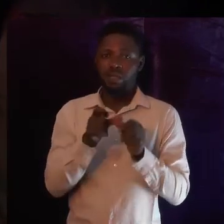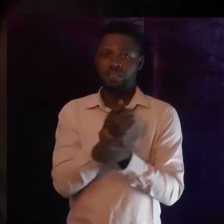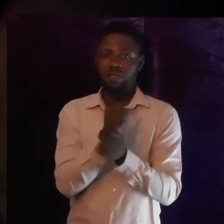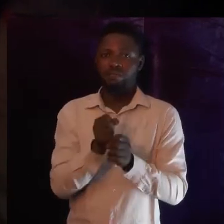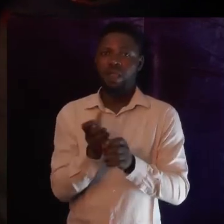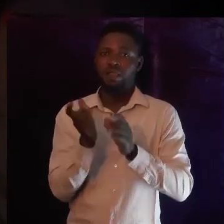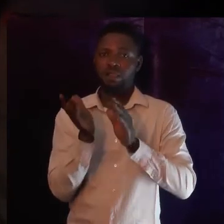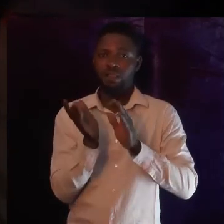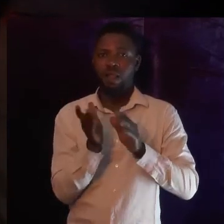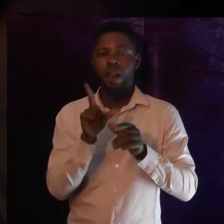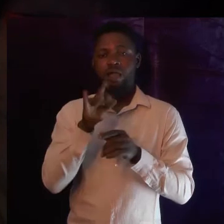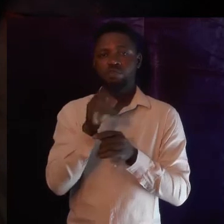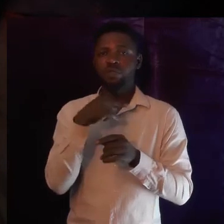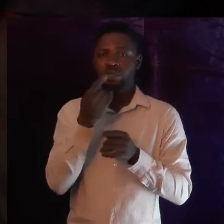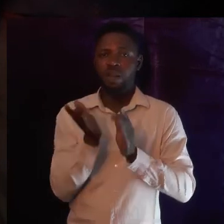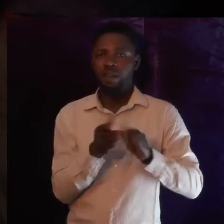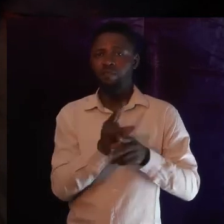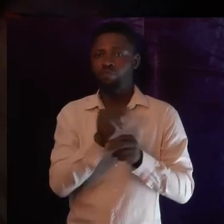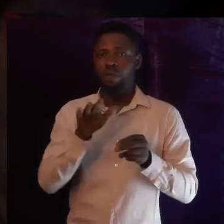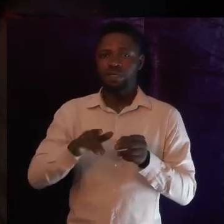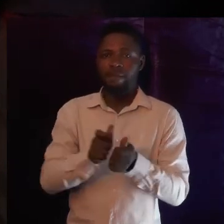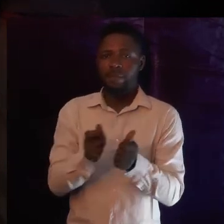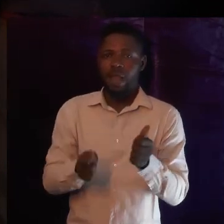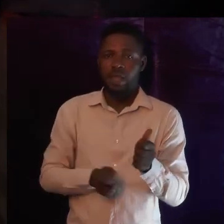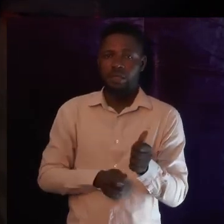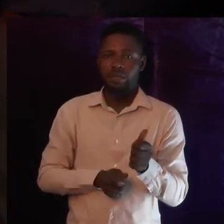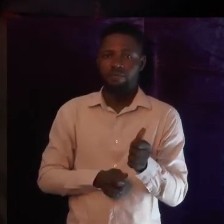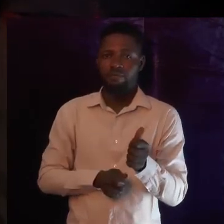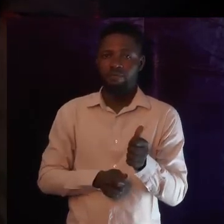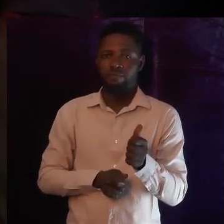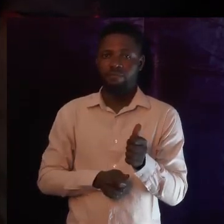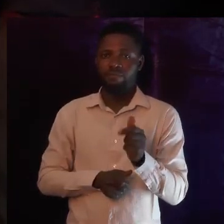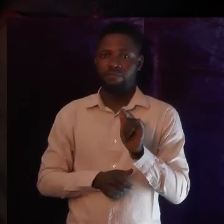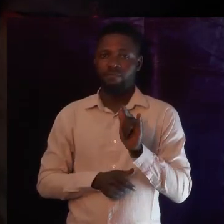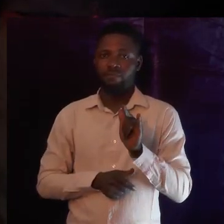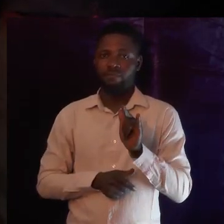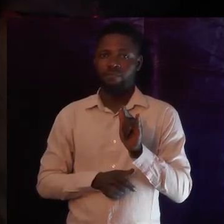home and stay safe. Lasubeb, leave no child behind.